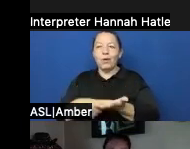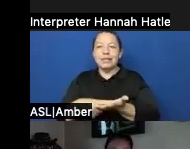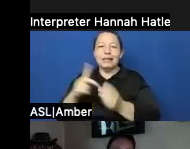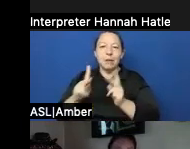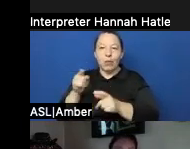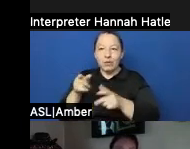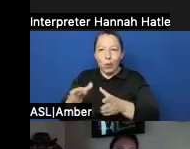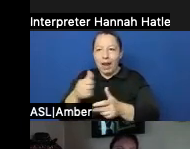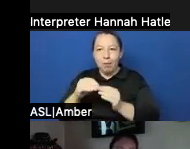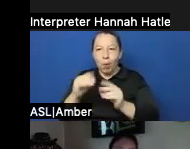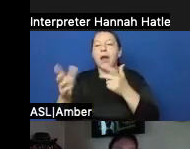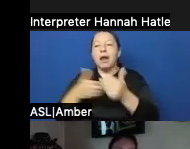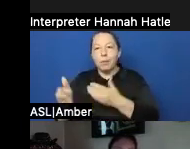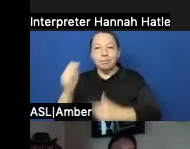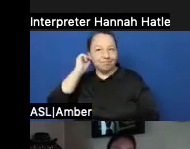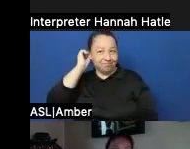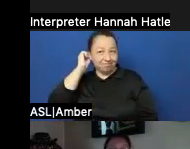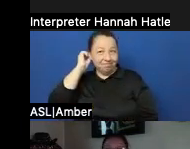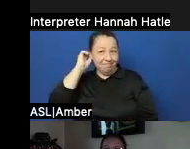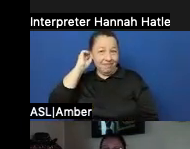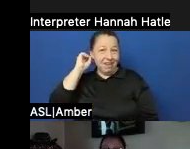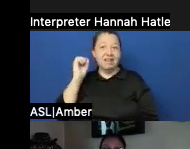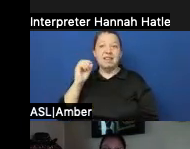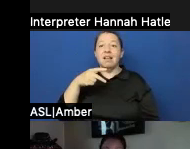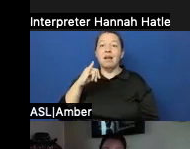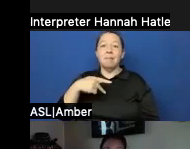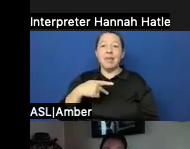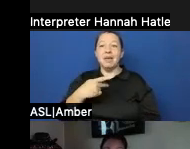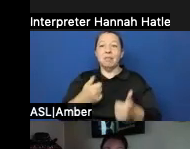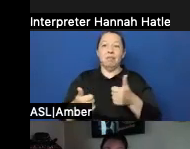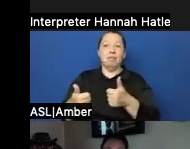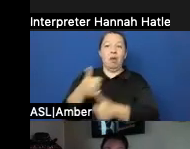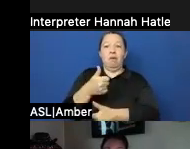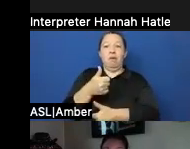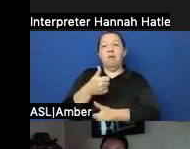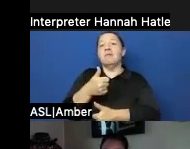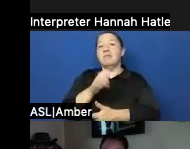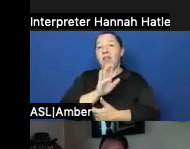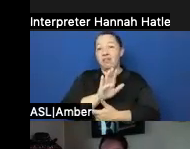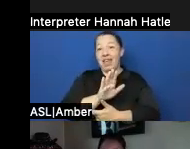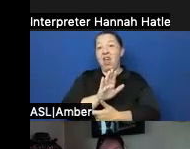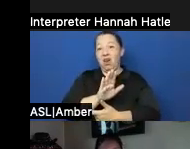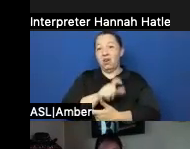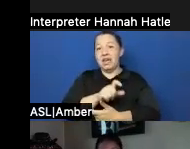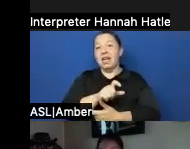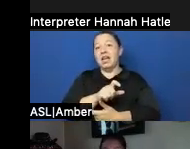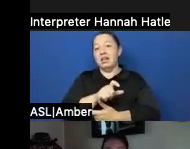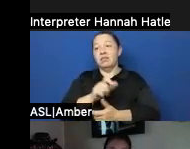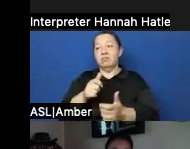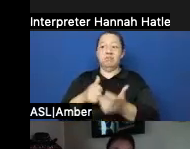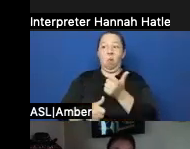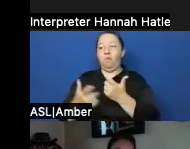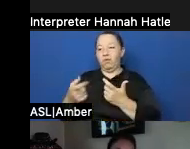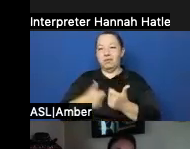them. A pimp puts their needs over the survivor or victim's needs. Same thing with